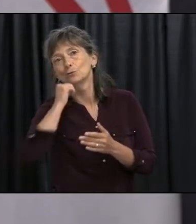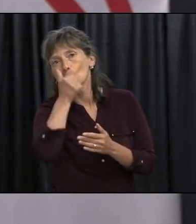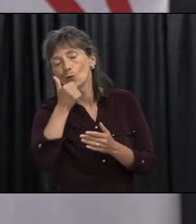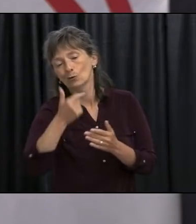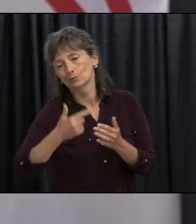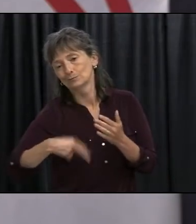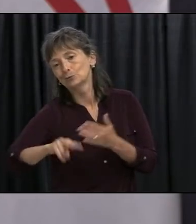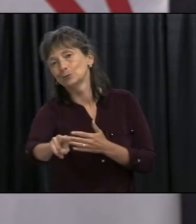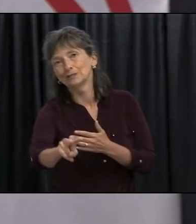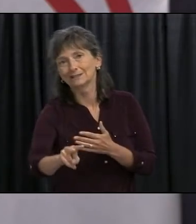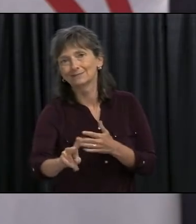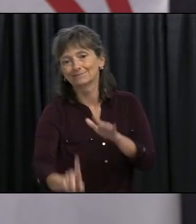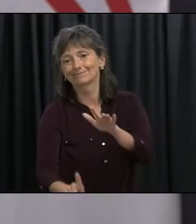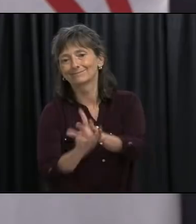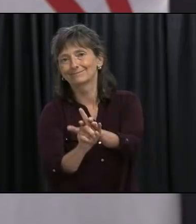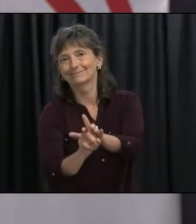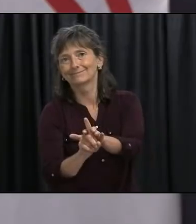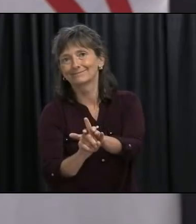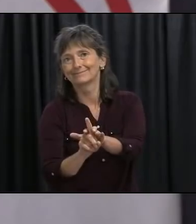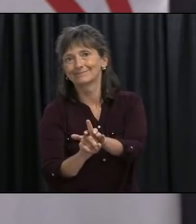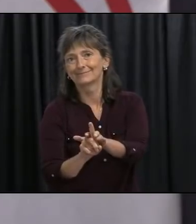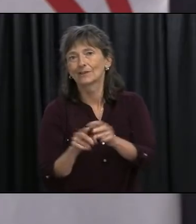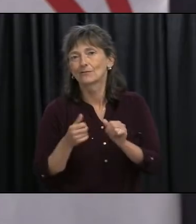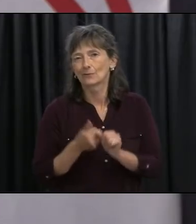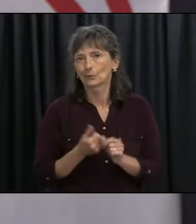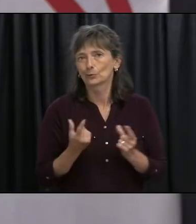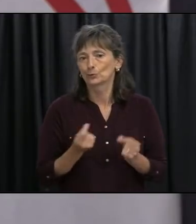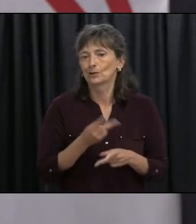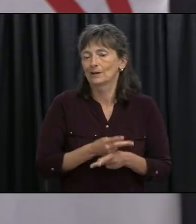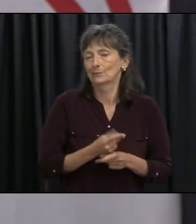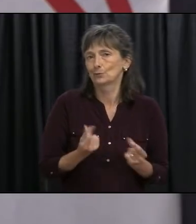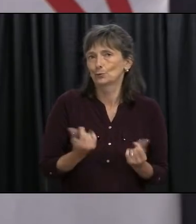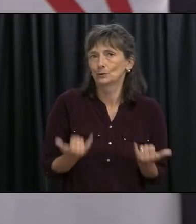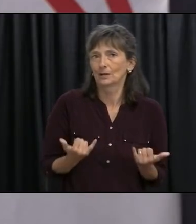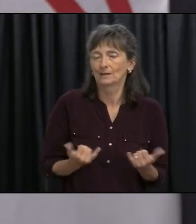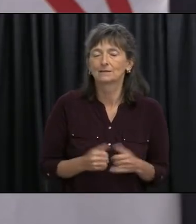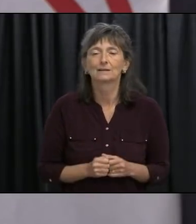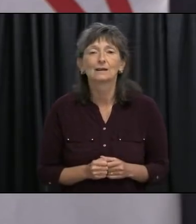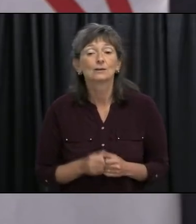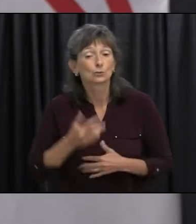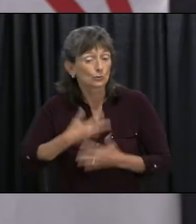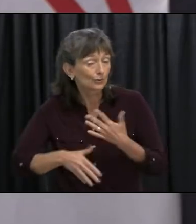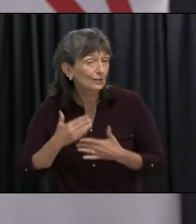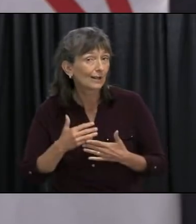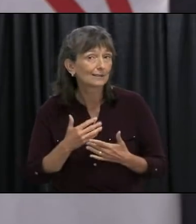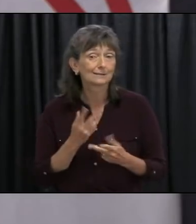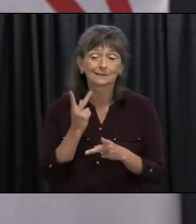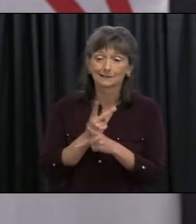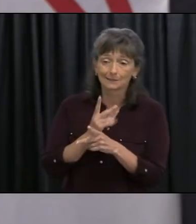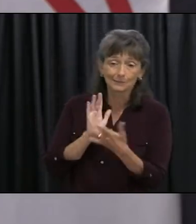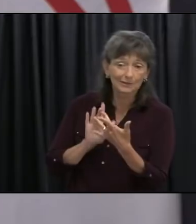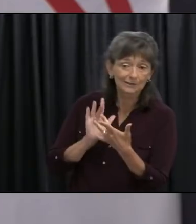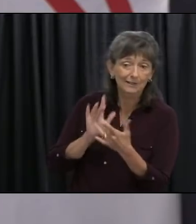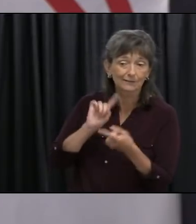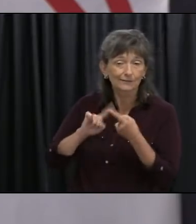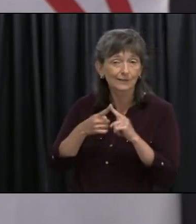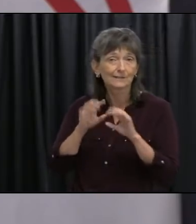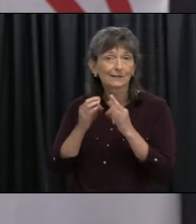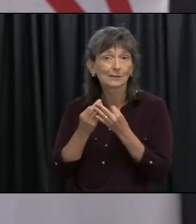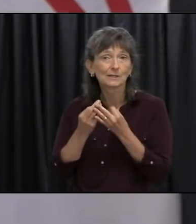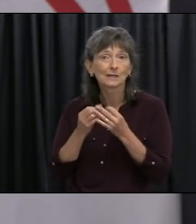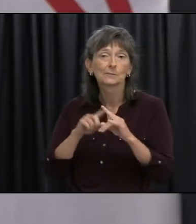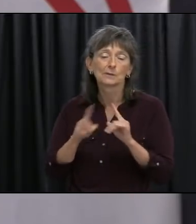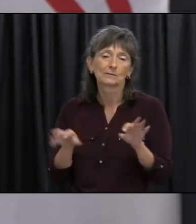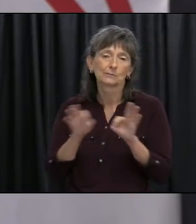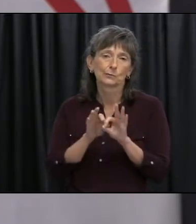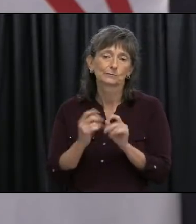let's continue to socialize and connect with your family and friends, but make sure that we keep safe physical distancing. So